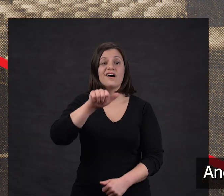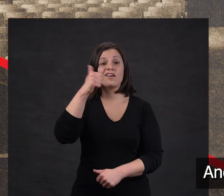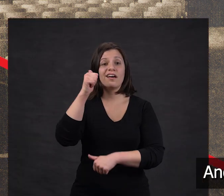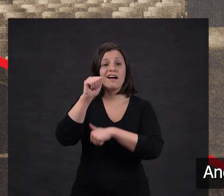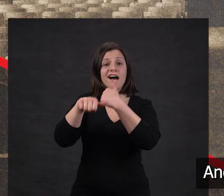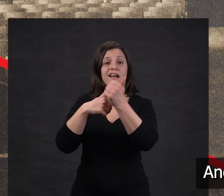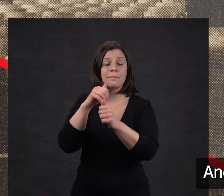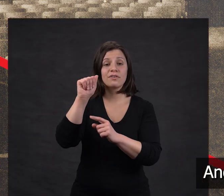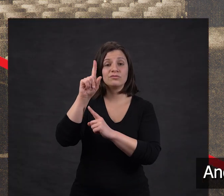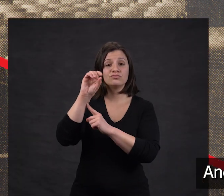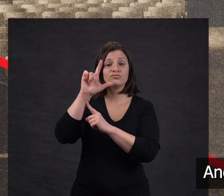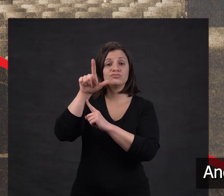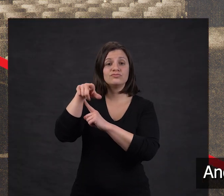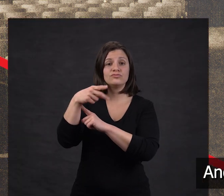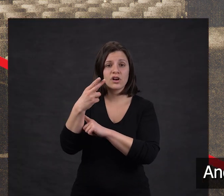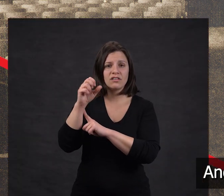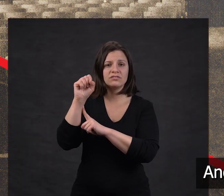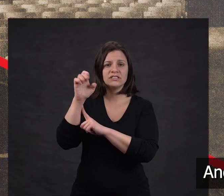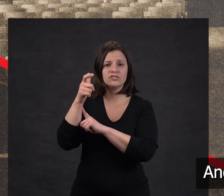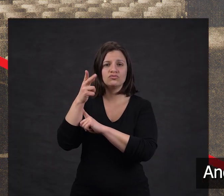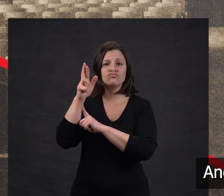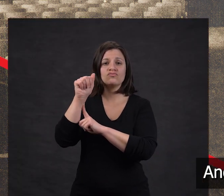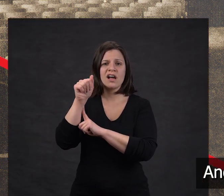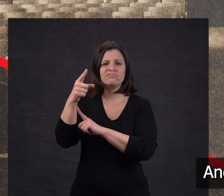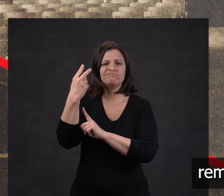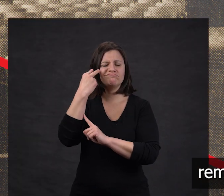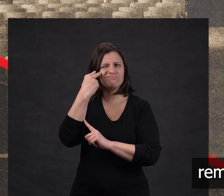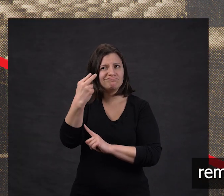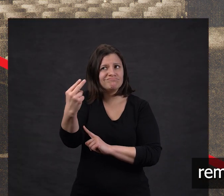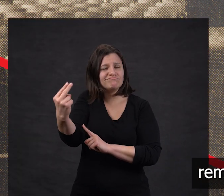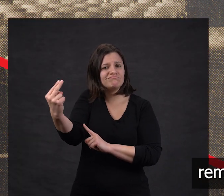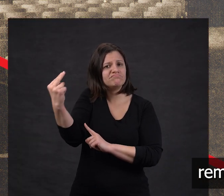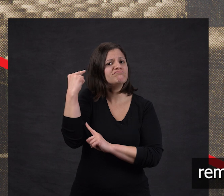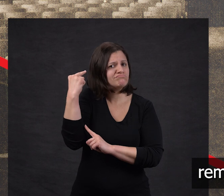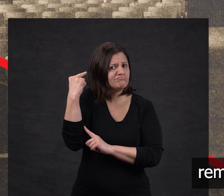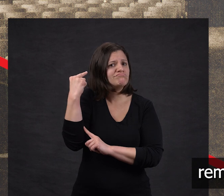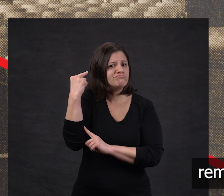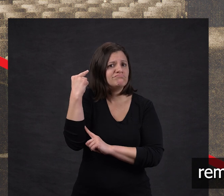Another alum, Adolf Segura, remembered that day well too.